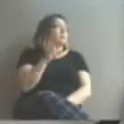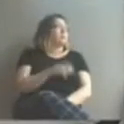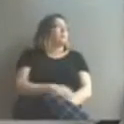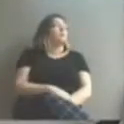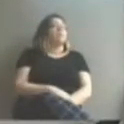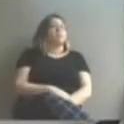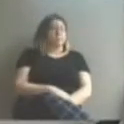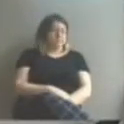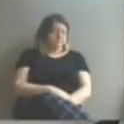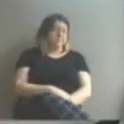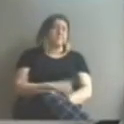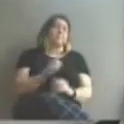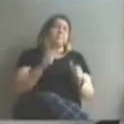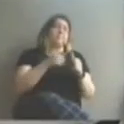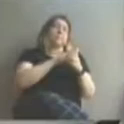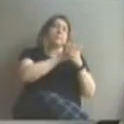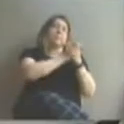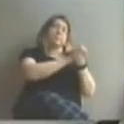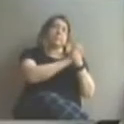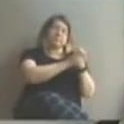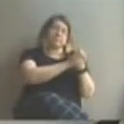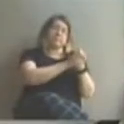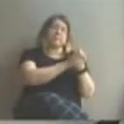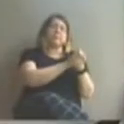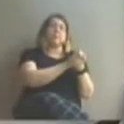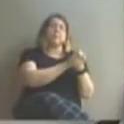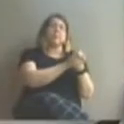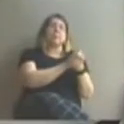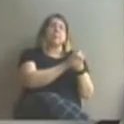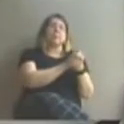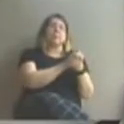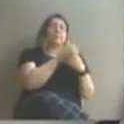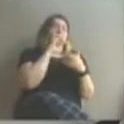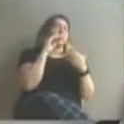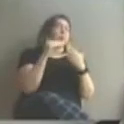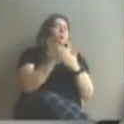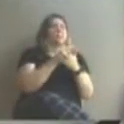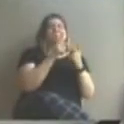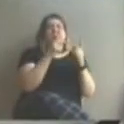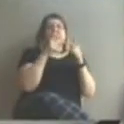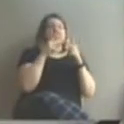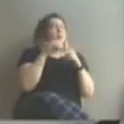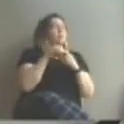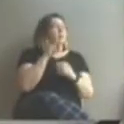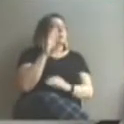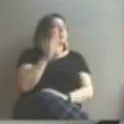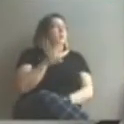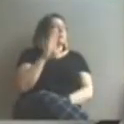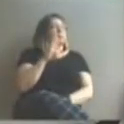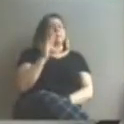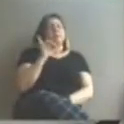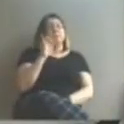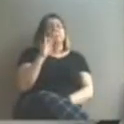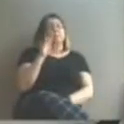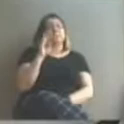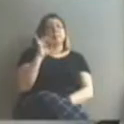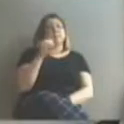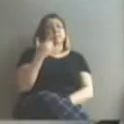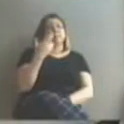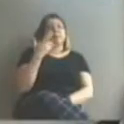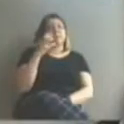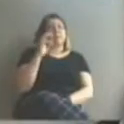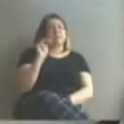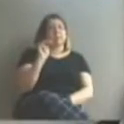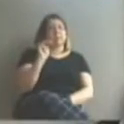Dr. Herring, first of all, I would like to congratulate you on your new position in Birmingham, and thank you for the work that you've done for the Jefferson